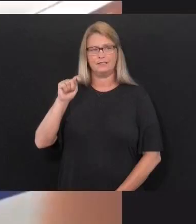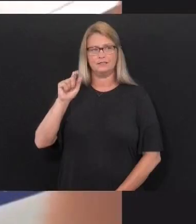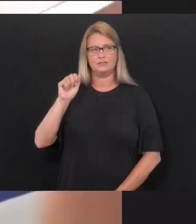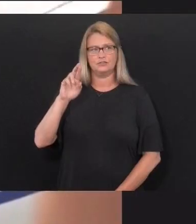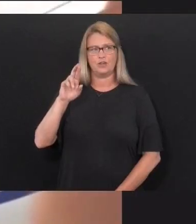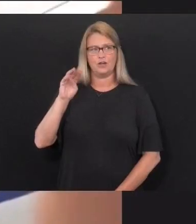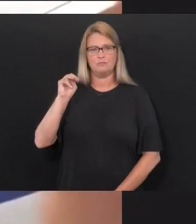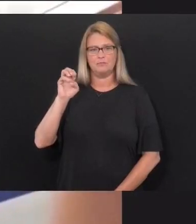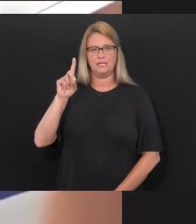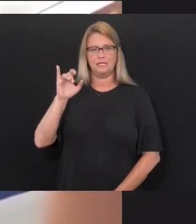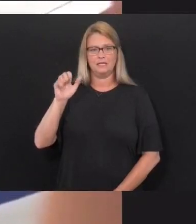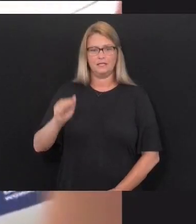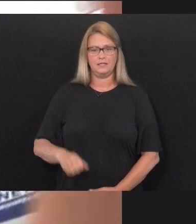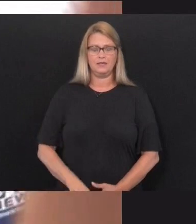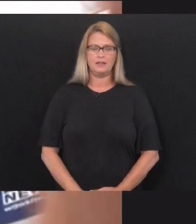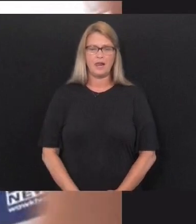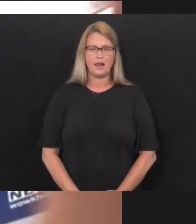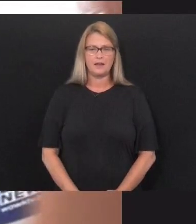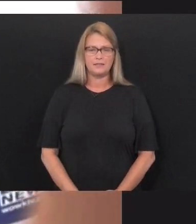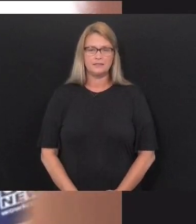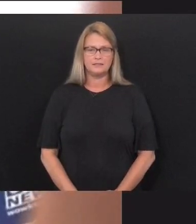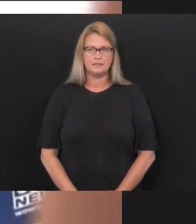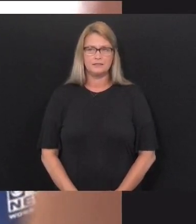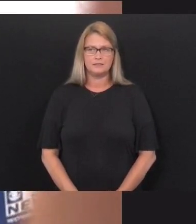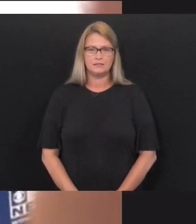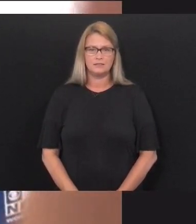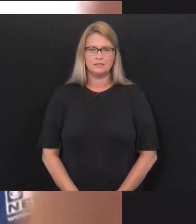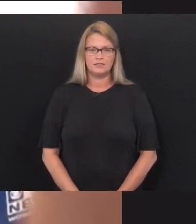I would answer, sure it does.